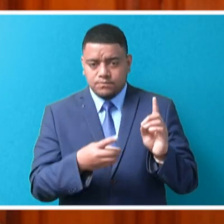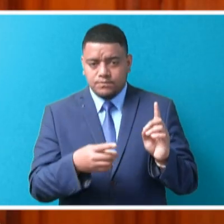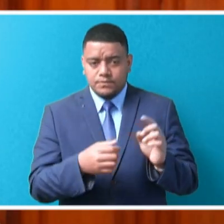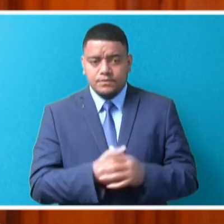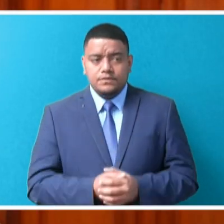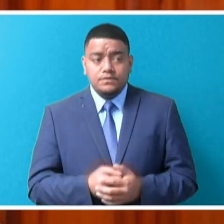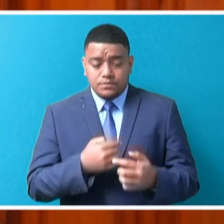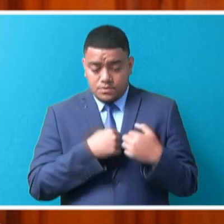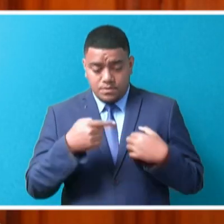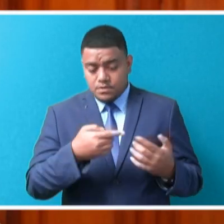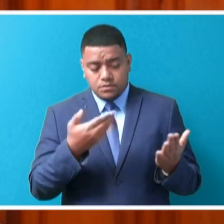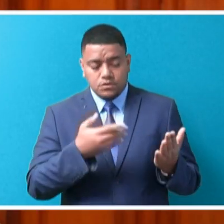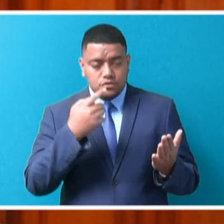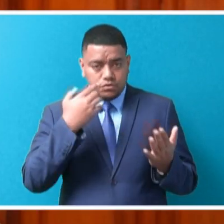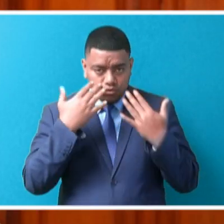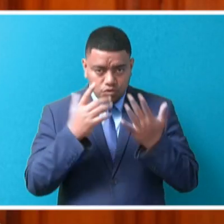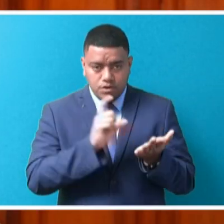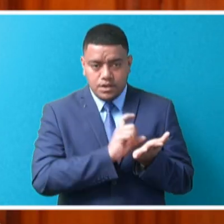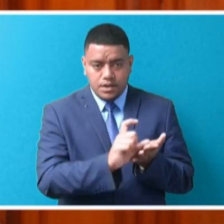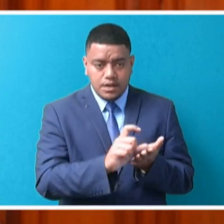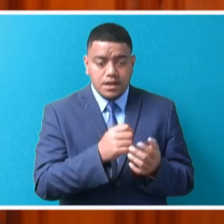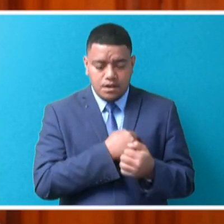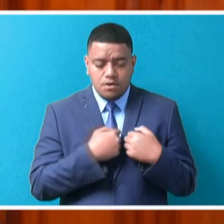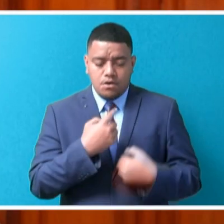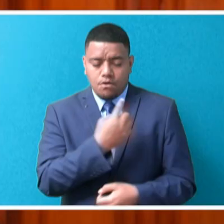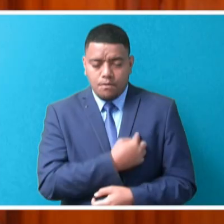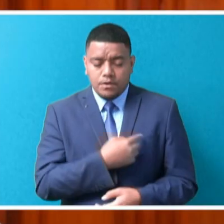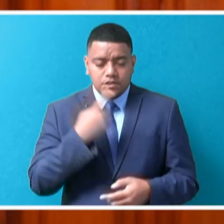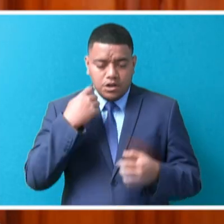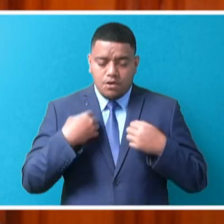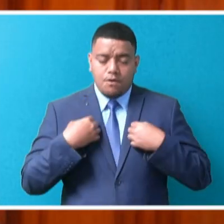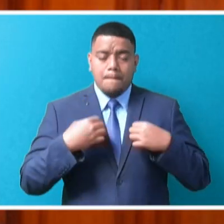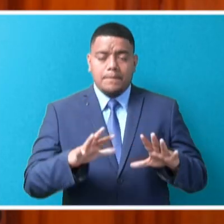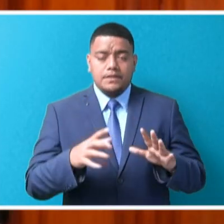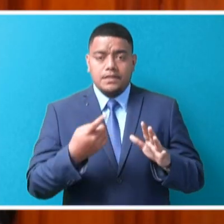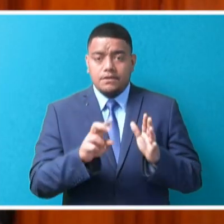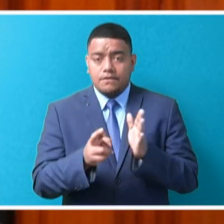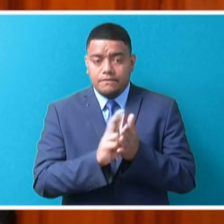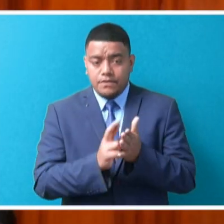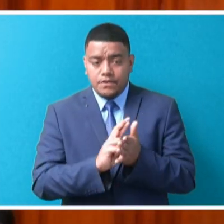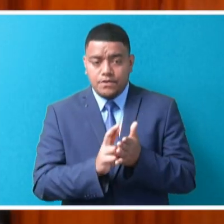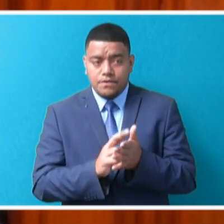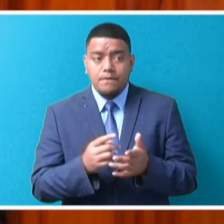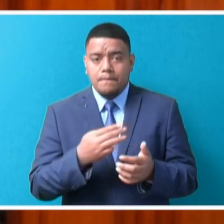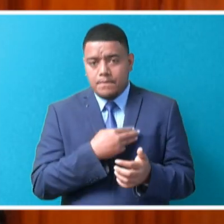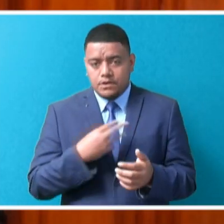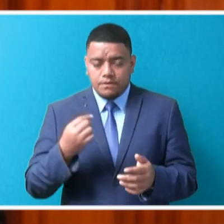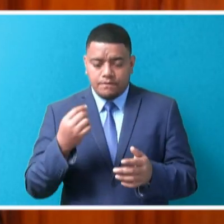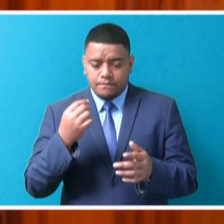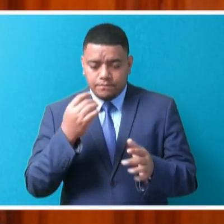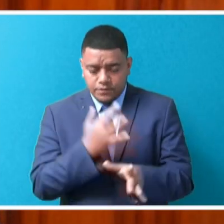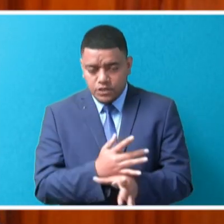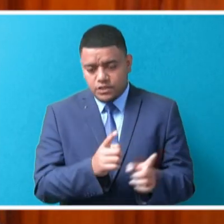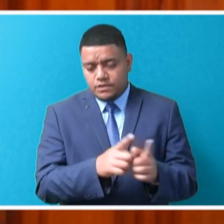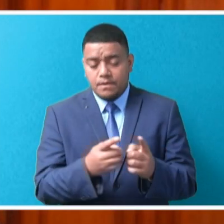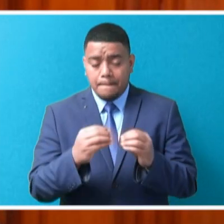clear: to remain steadfast in our commitment to completing the review and enactment of the Inshore Fisheries Management Bill, a bill